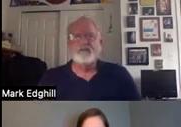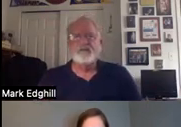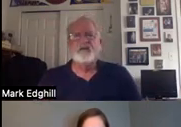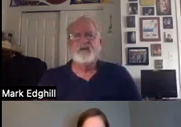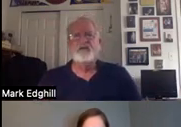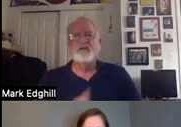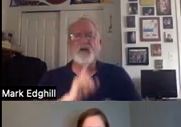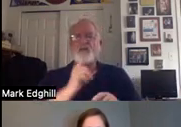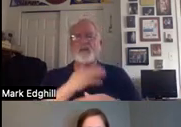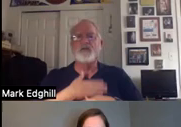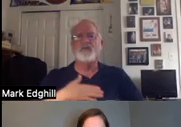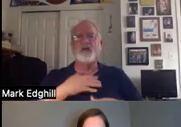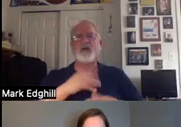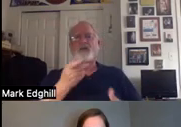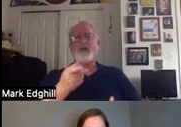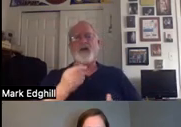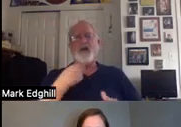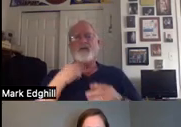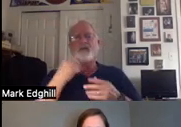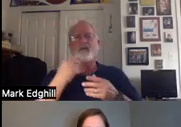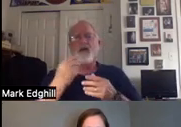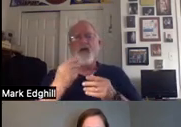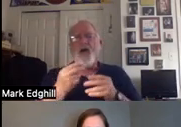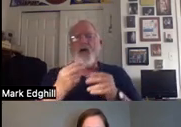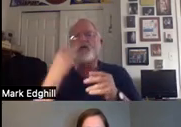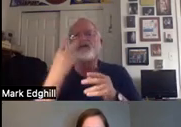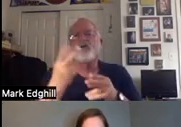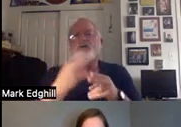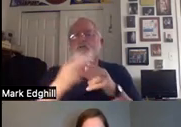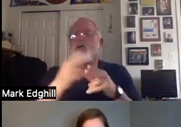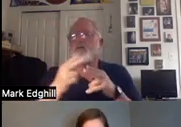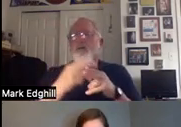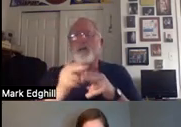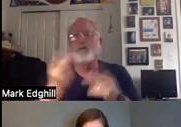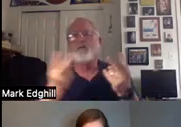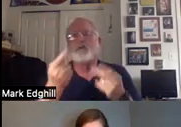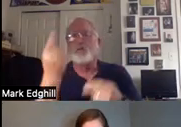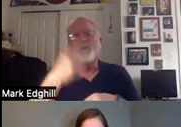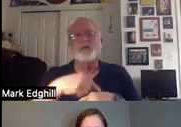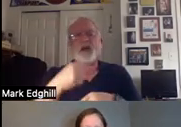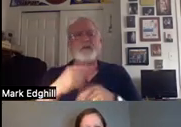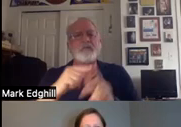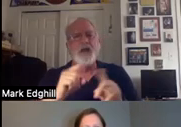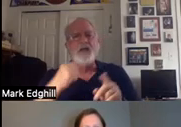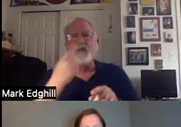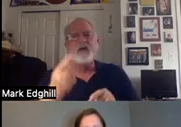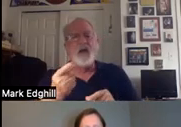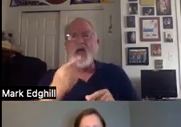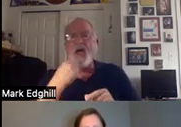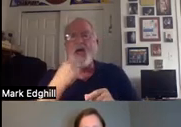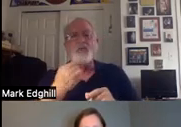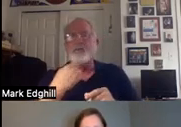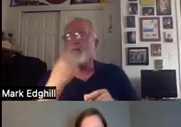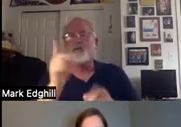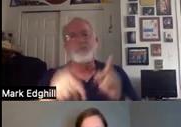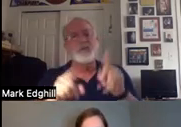saying. So I really enjoyed it. I really enjoyed that one. Briefly, but I was visiting. And I only saw it